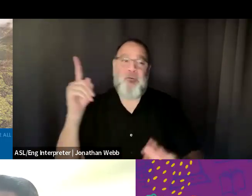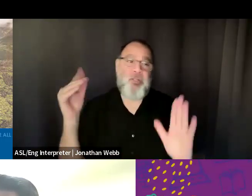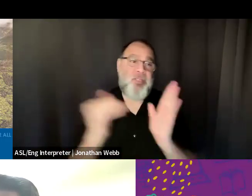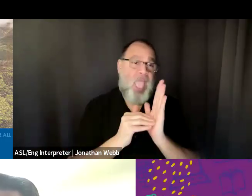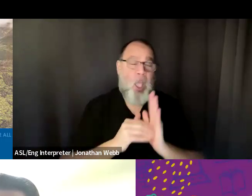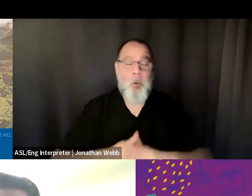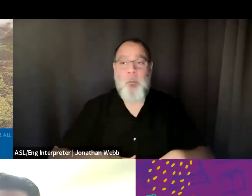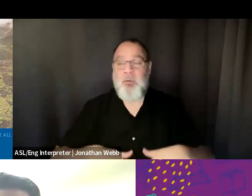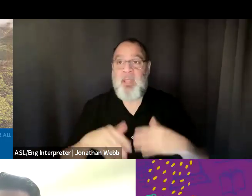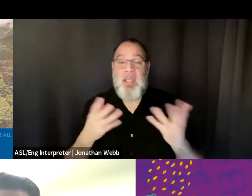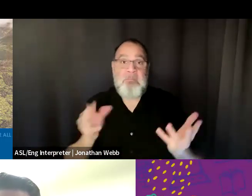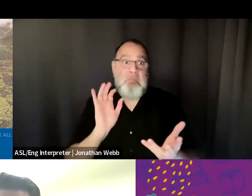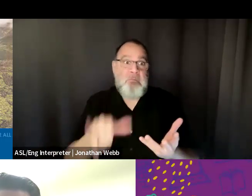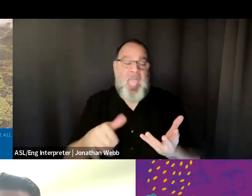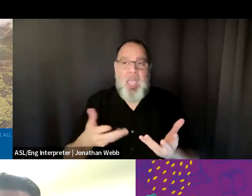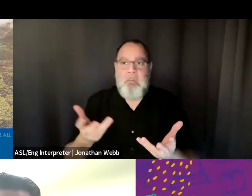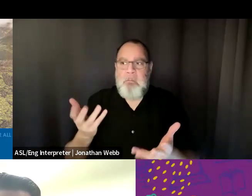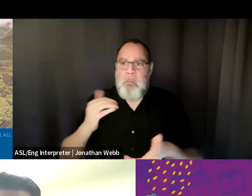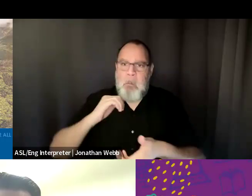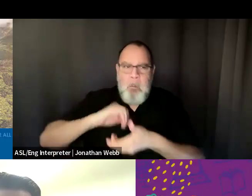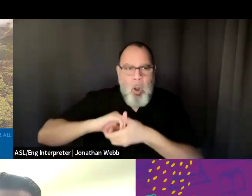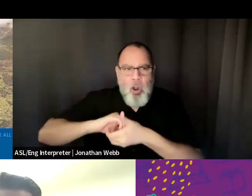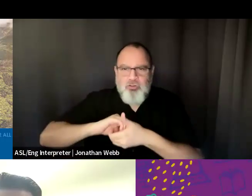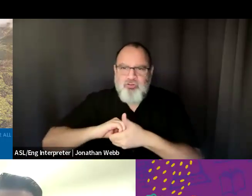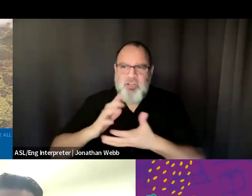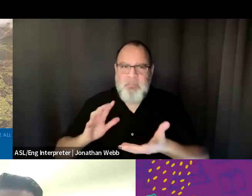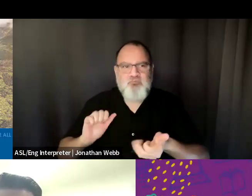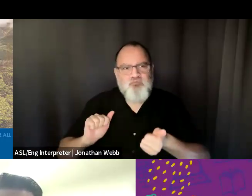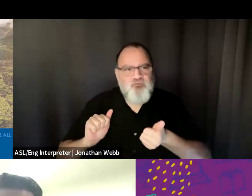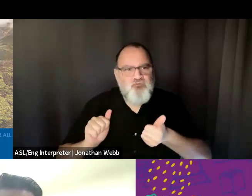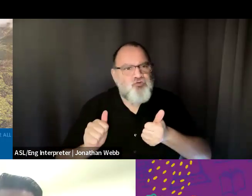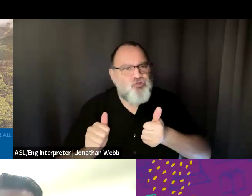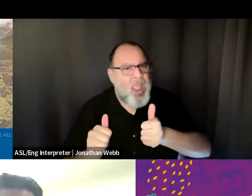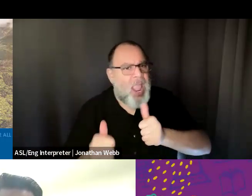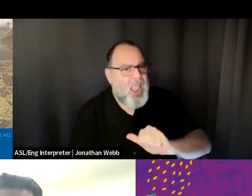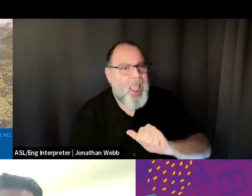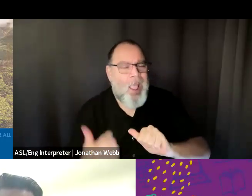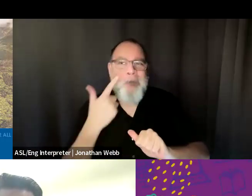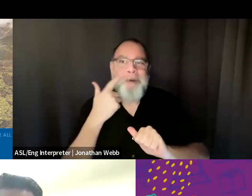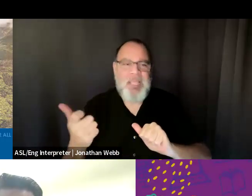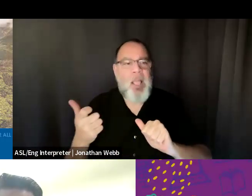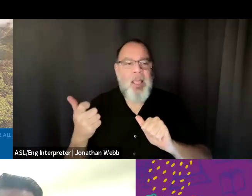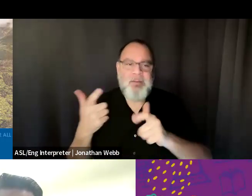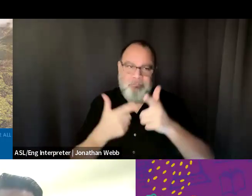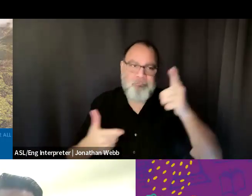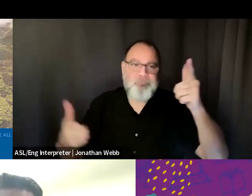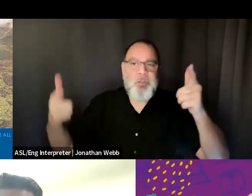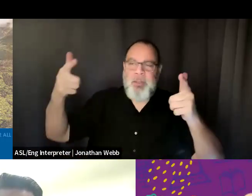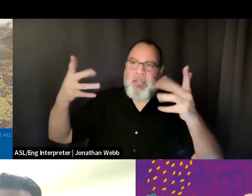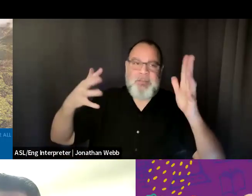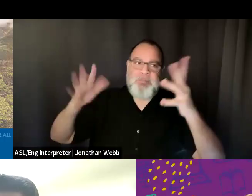that partnership is sort of reconfiguring and changing shape because of the larger impact of federal